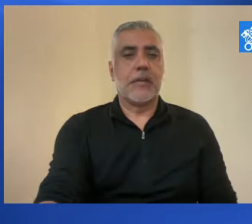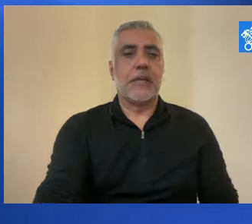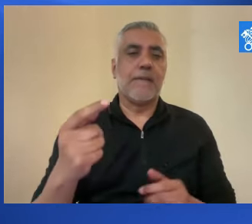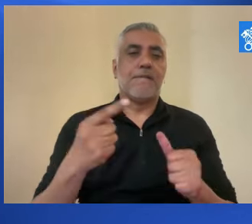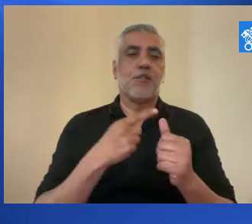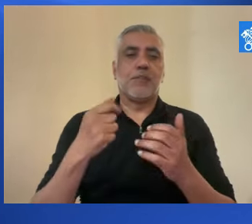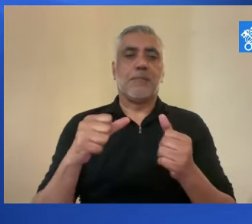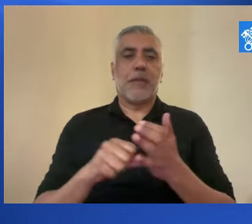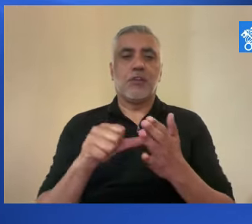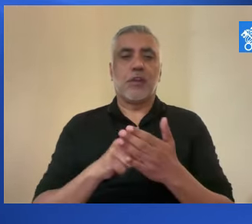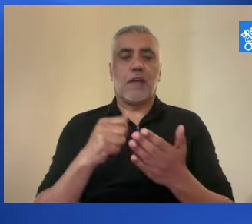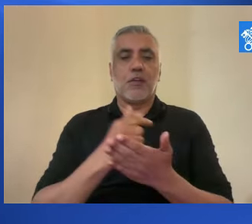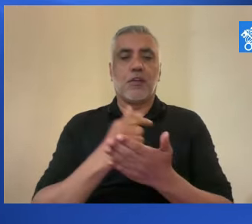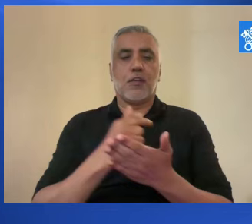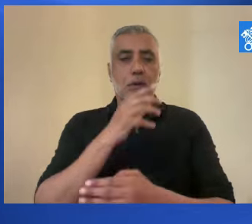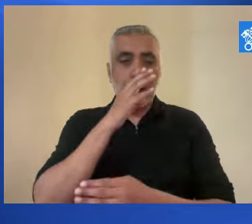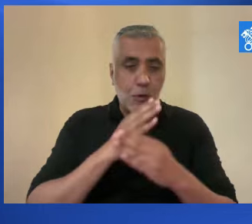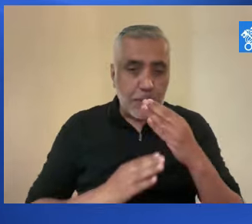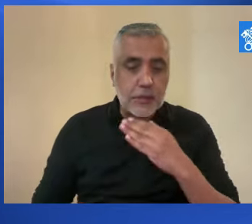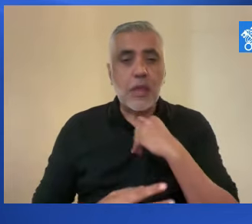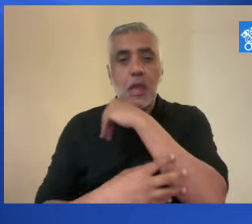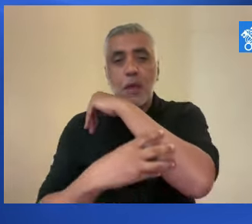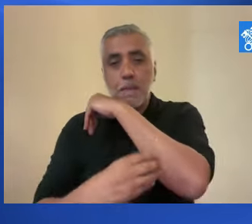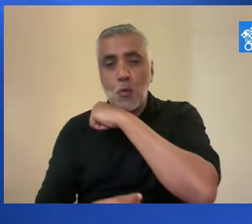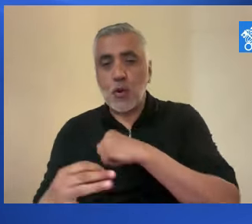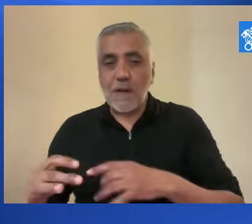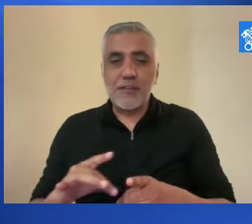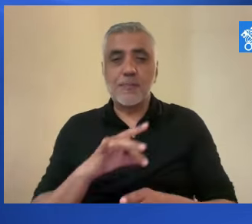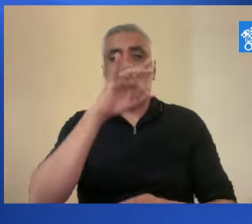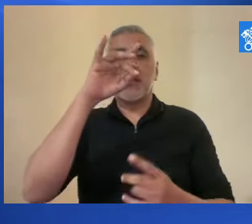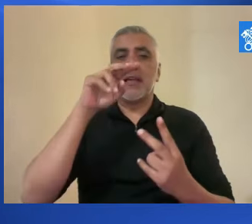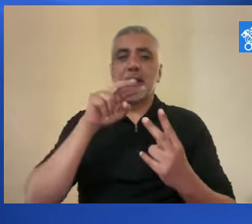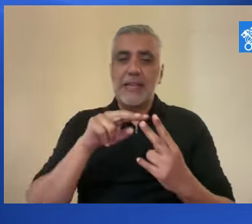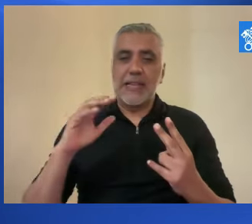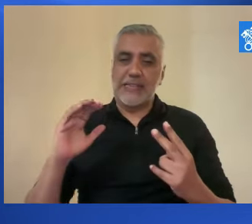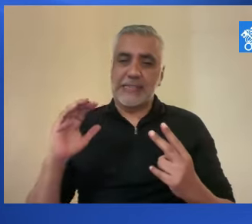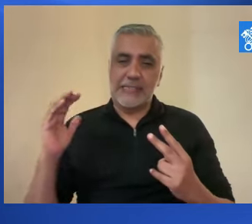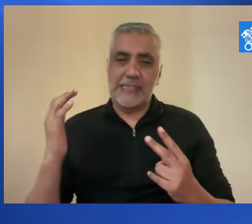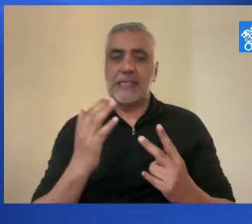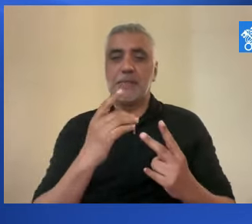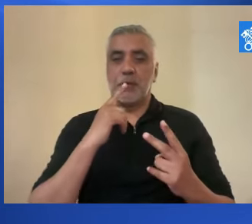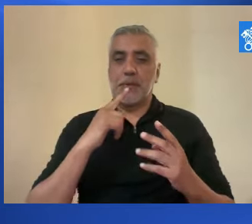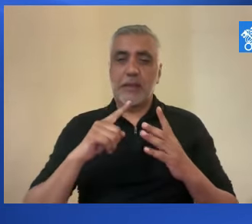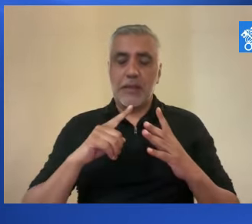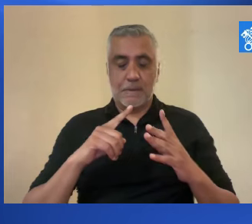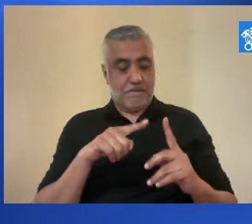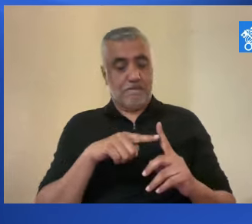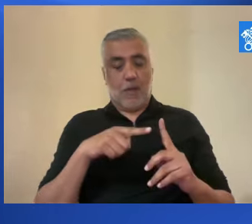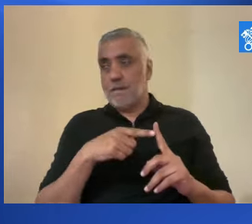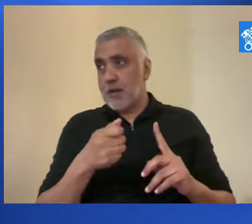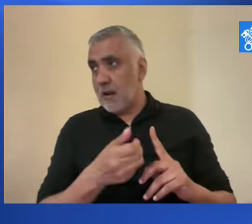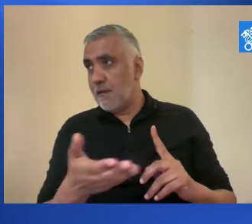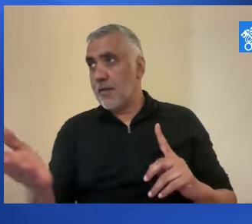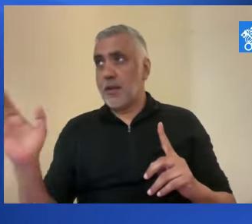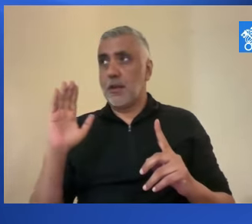of spirit seem to be the source of everything. The announcement of the angel does not happen